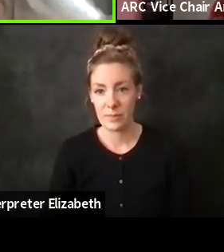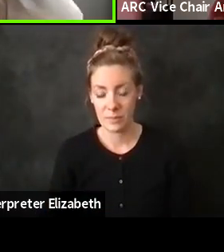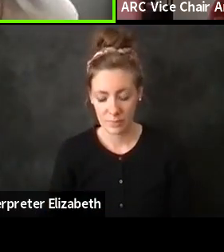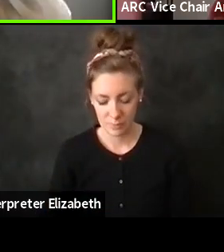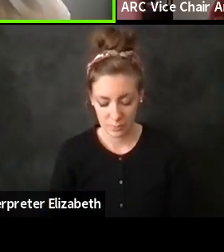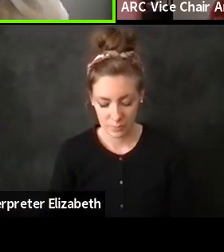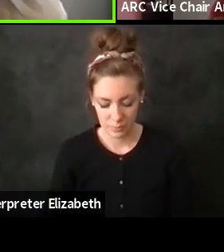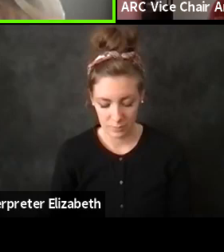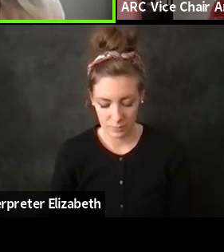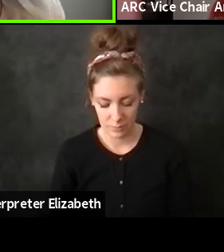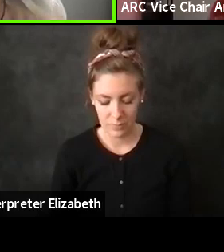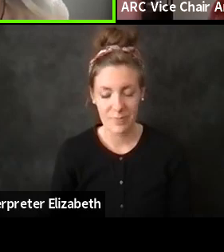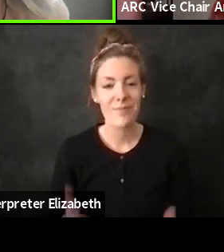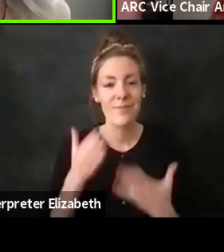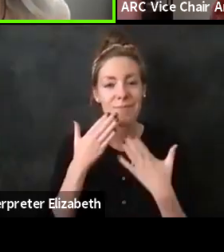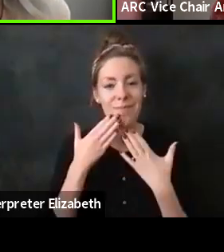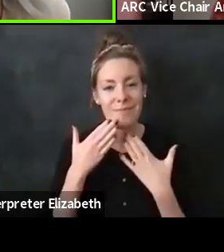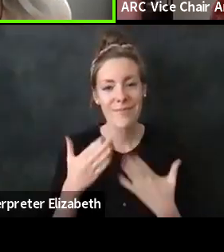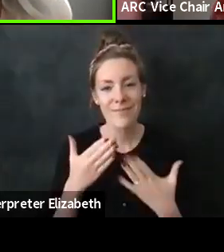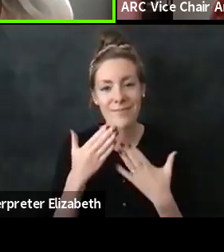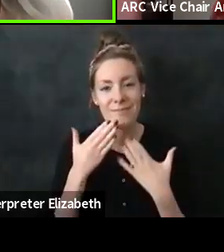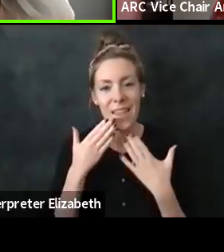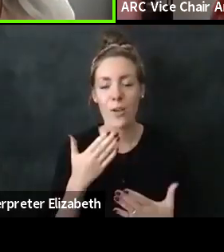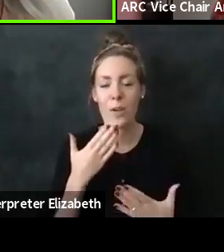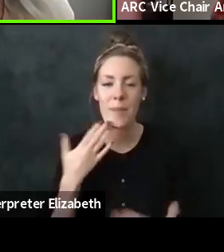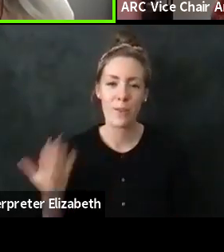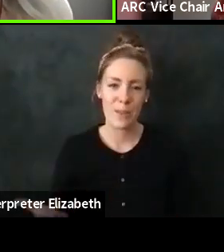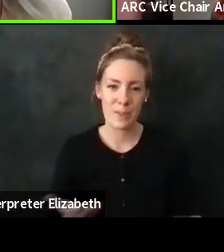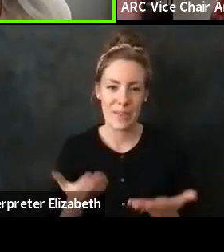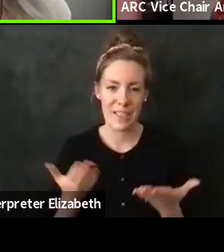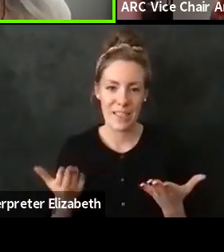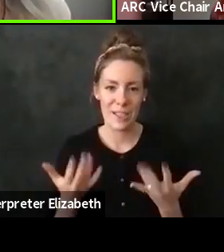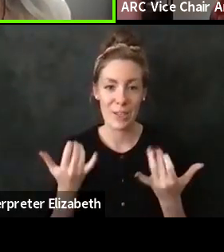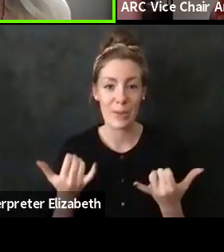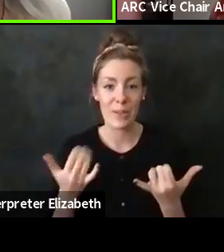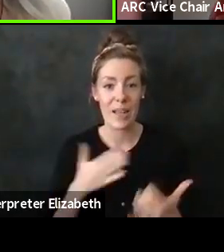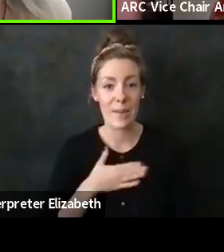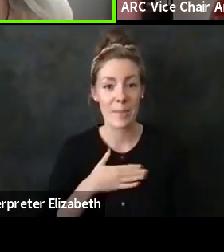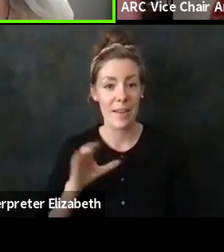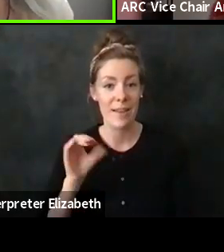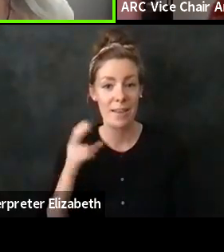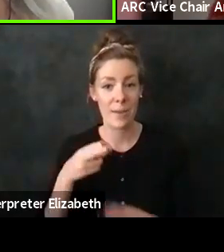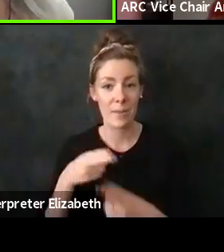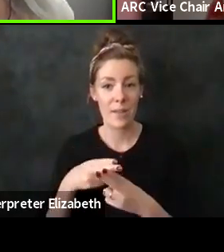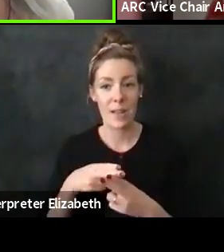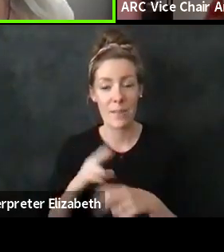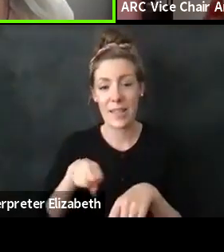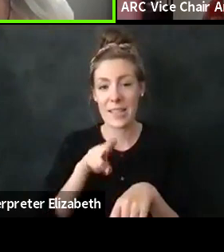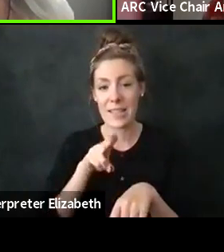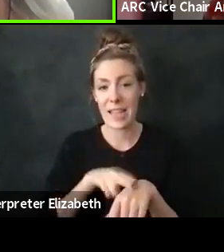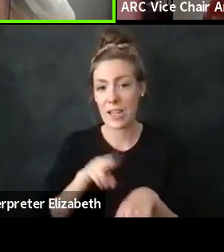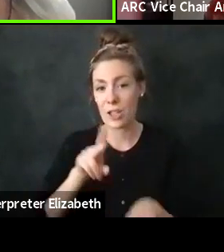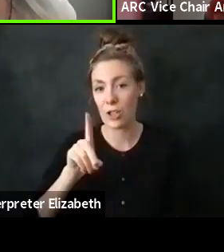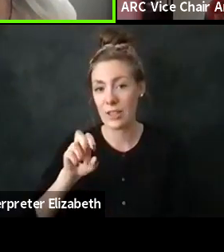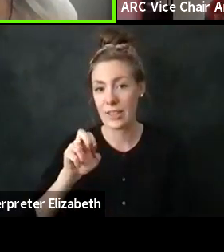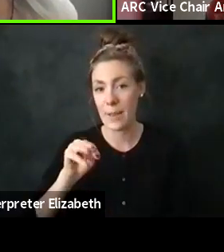Thank you. It's my pleasure to be here. My company name is National Demographics